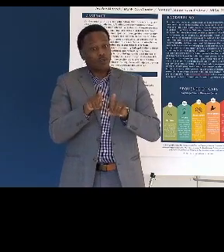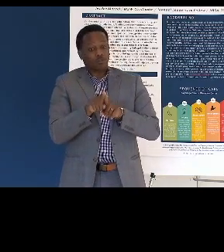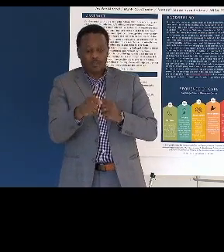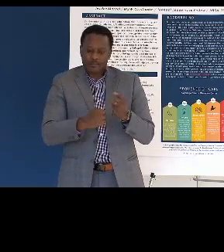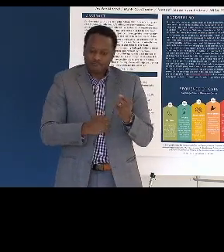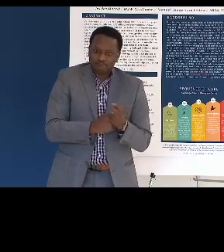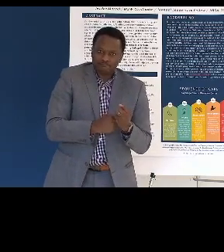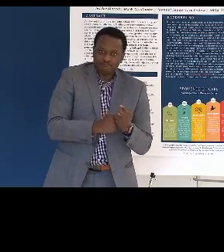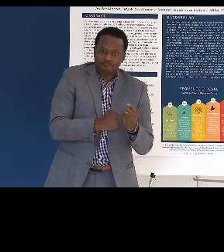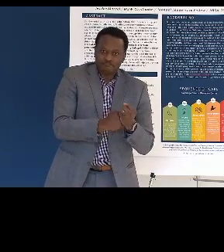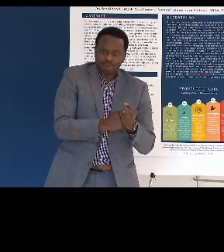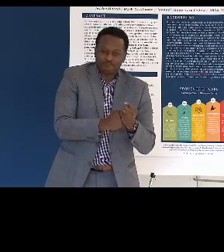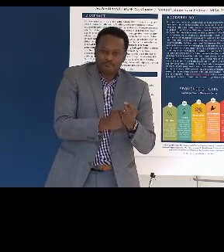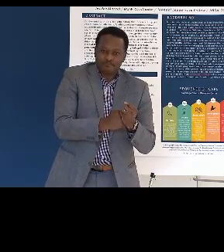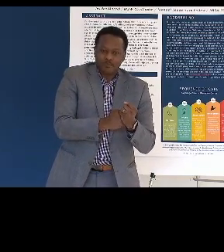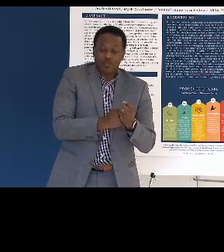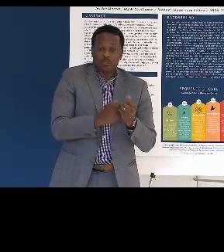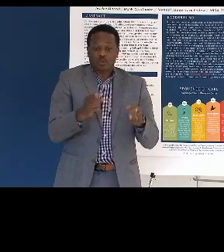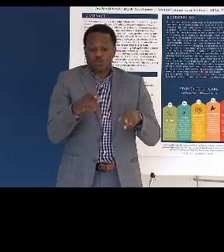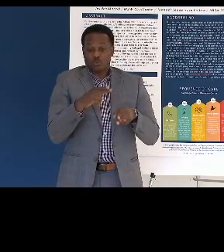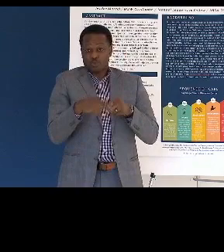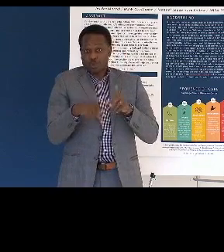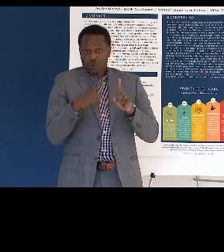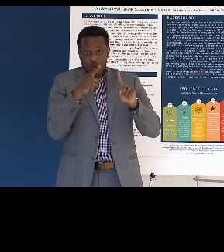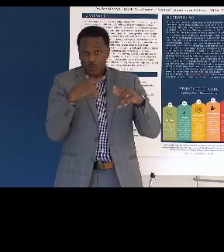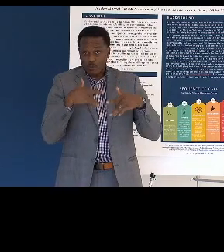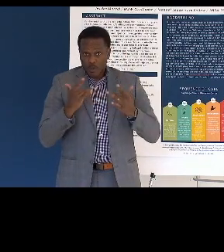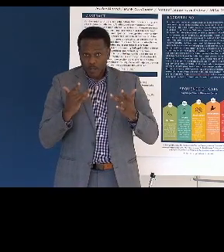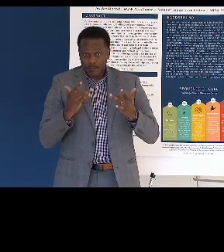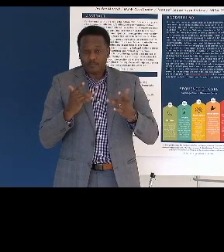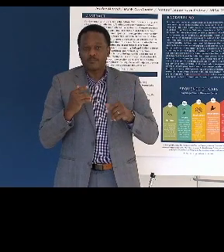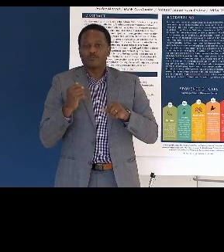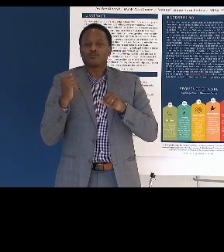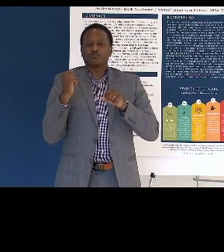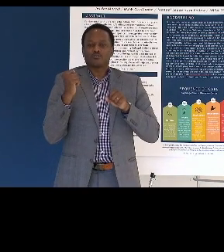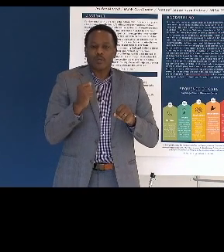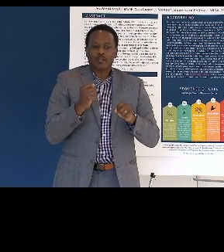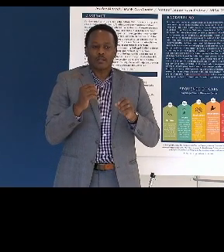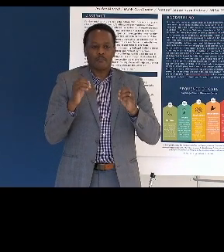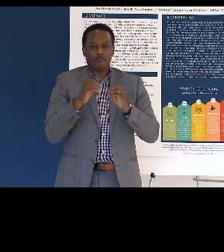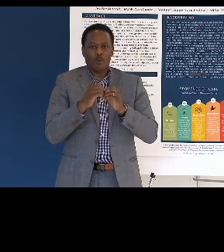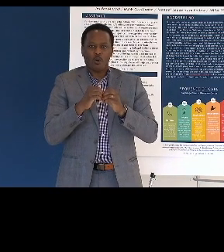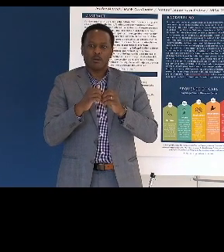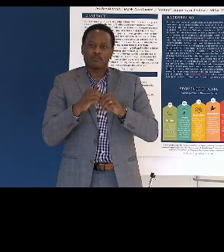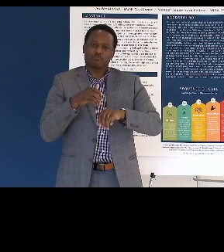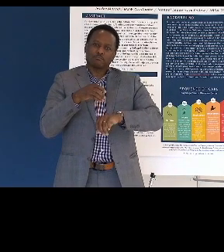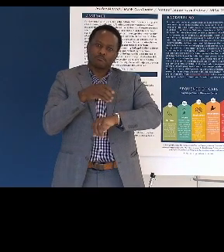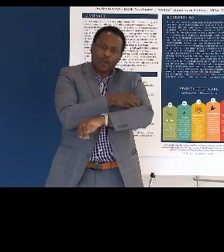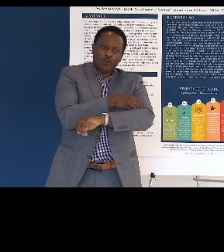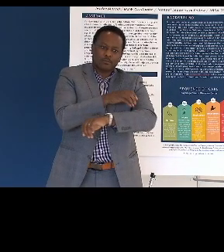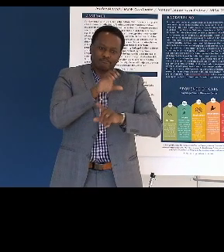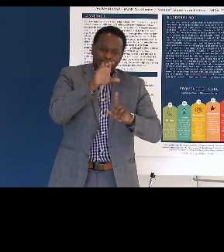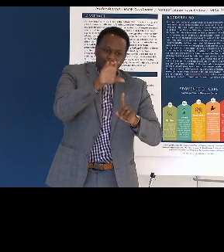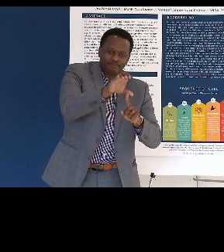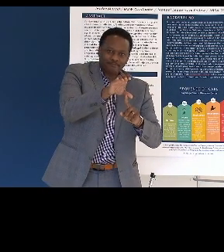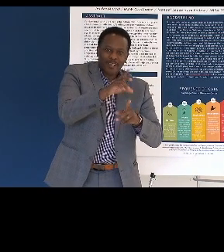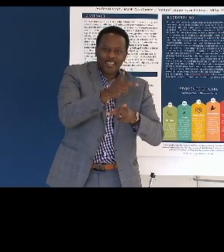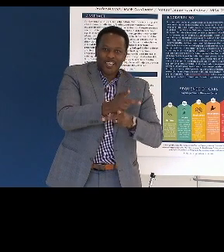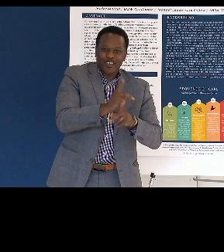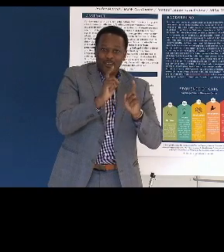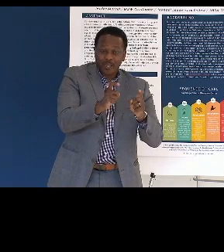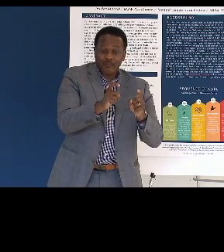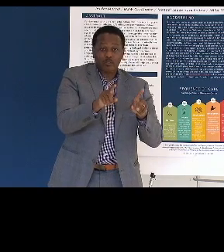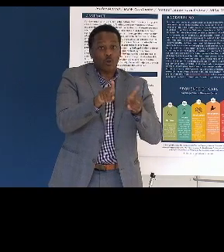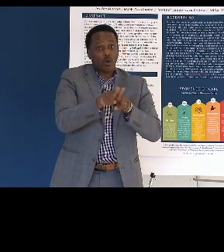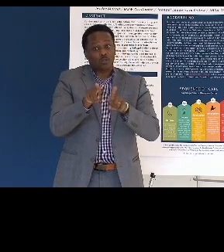for. So short-term goals for this is to strengthen and empower kinship caregivers and reduce the disruption rate from kinship